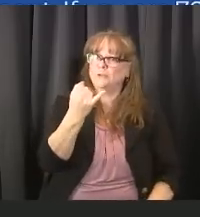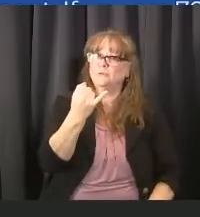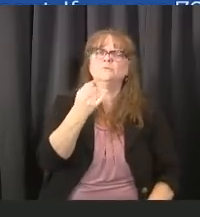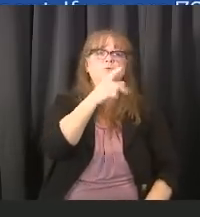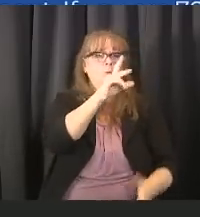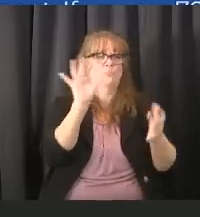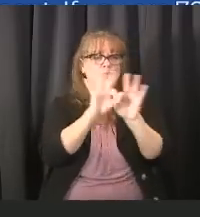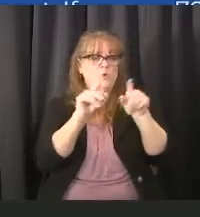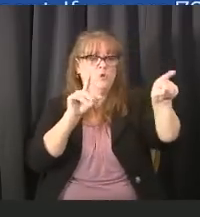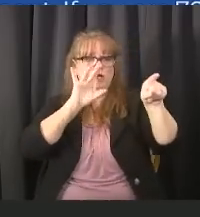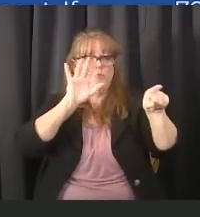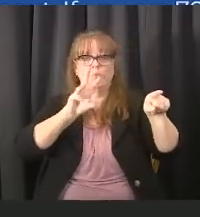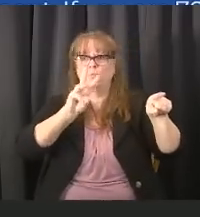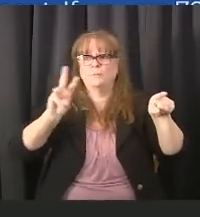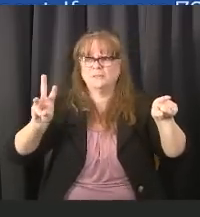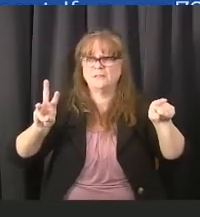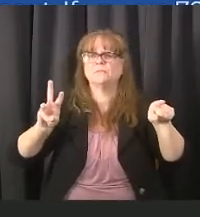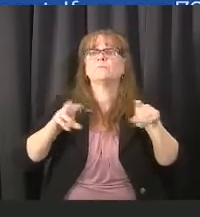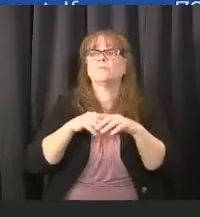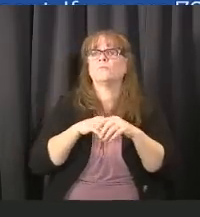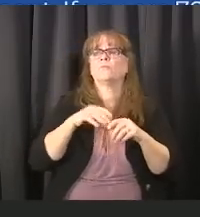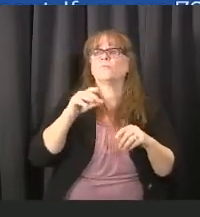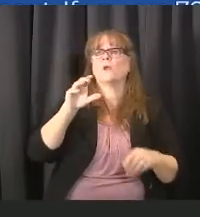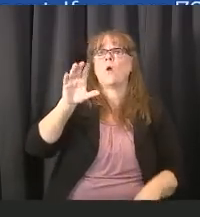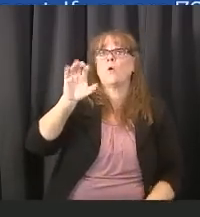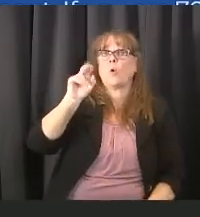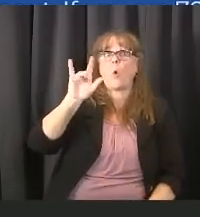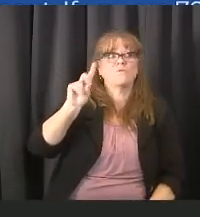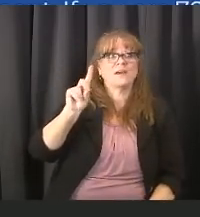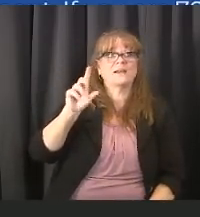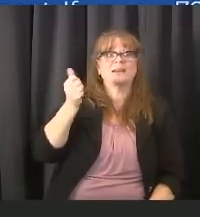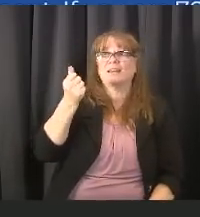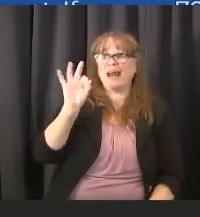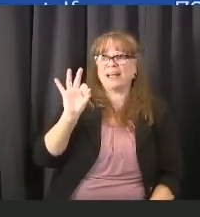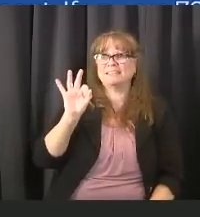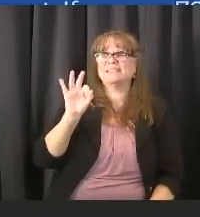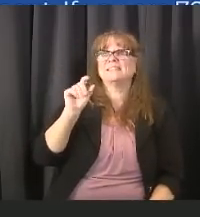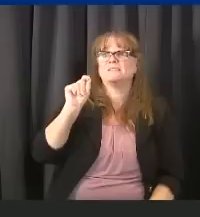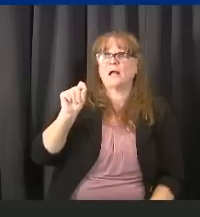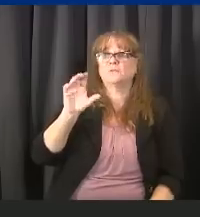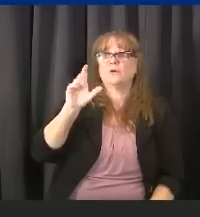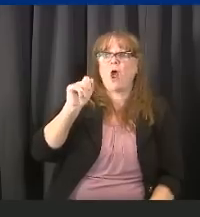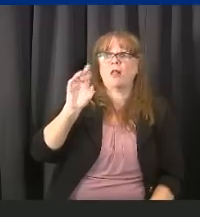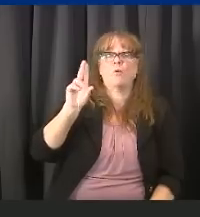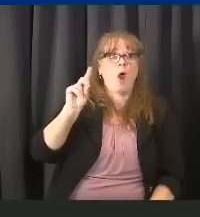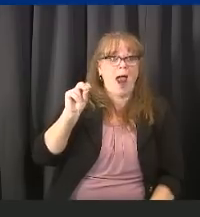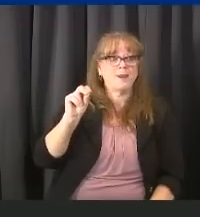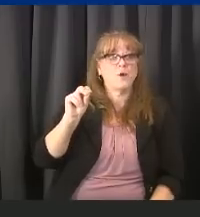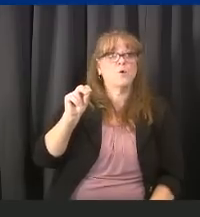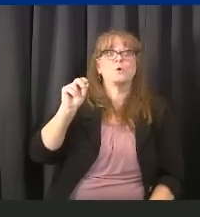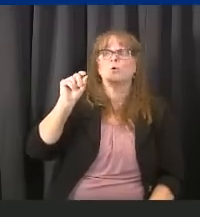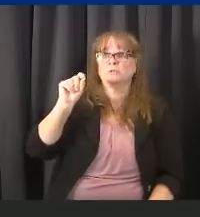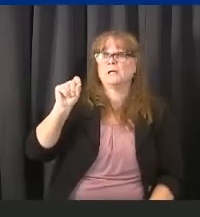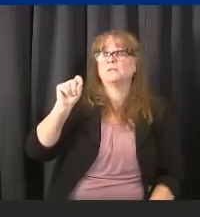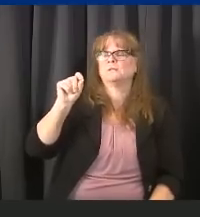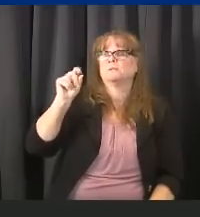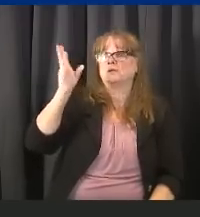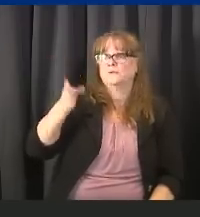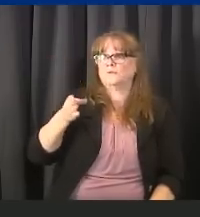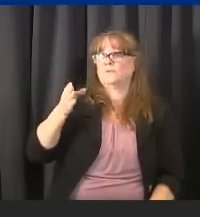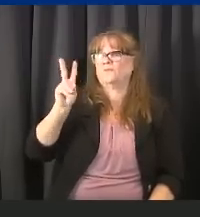covid19.colorado.gov and then click on vaccine. There are many other provider partners in different parts of the state, so you can find one near where you